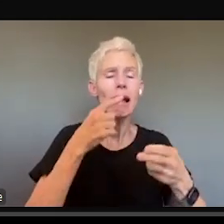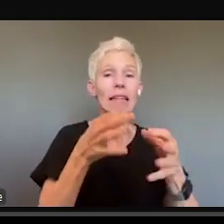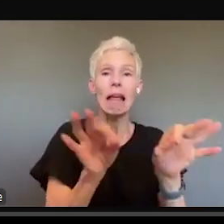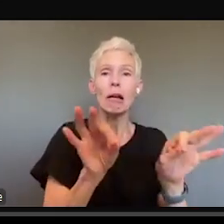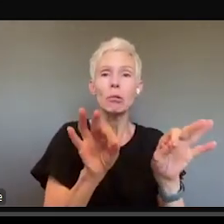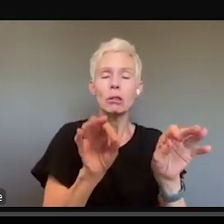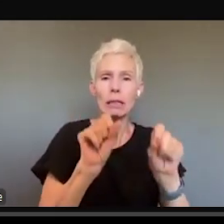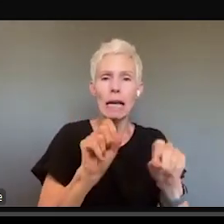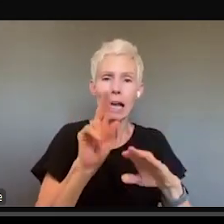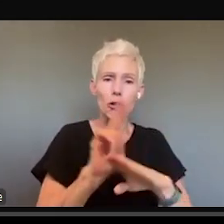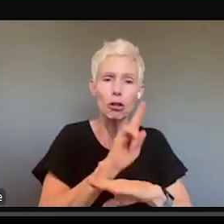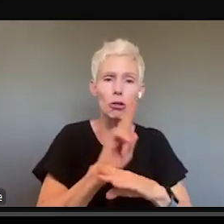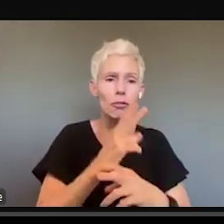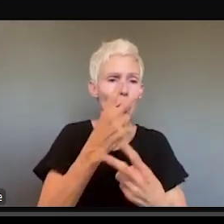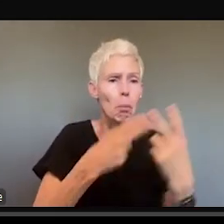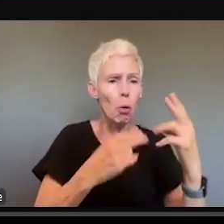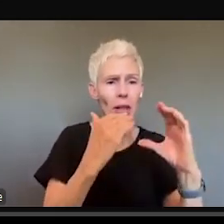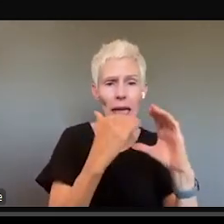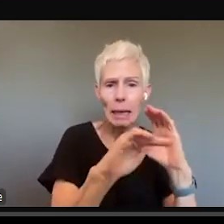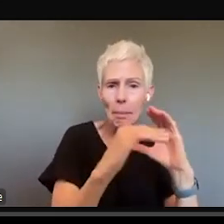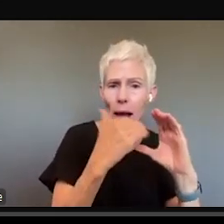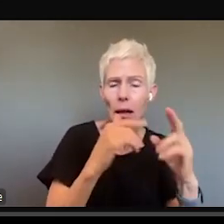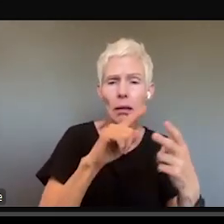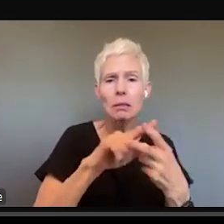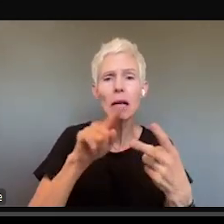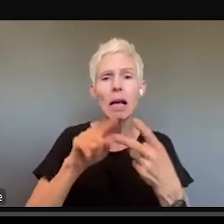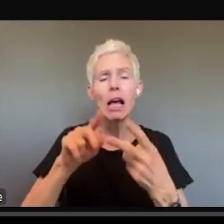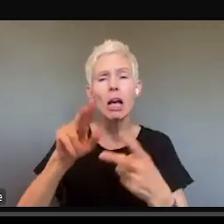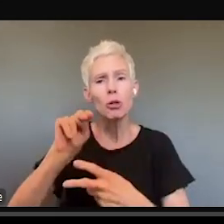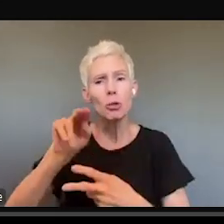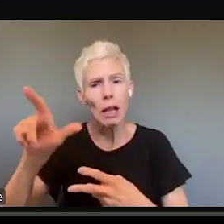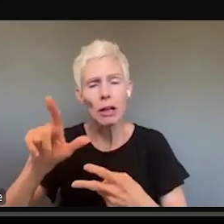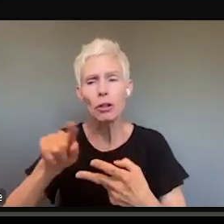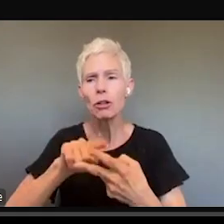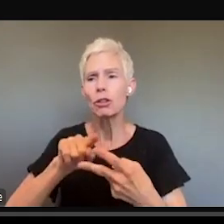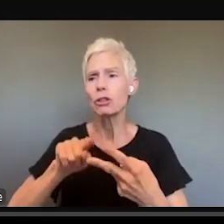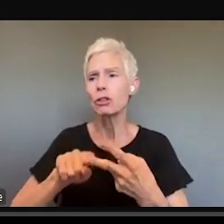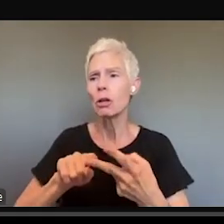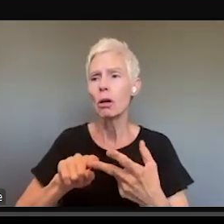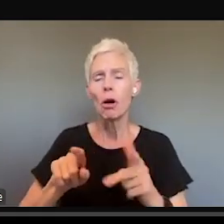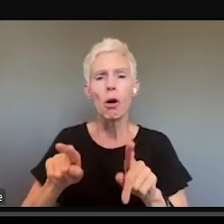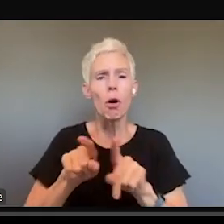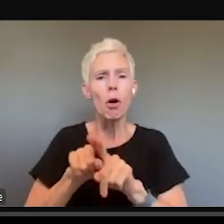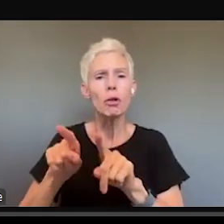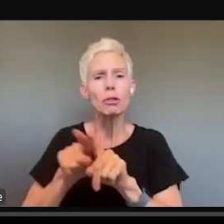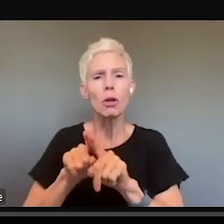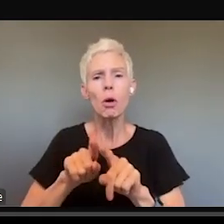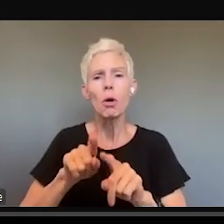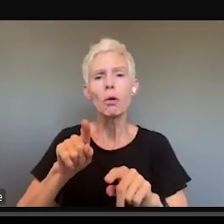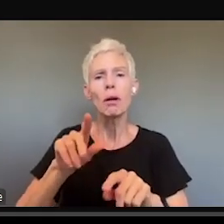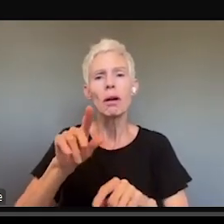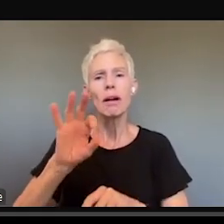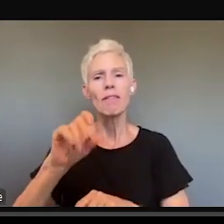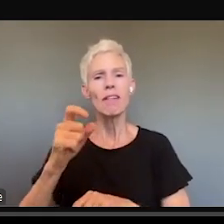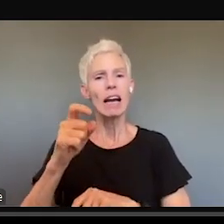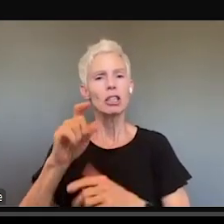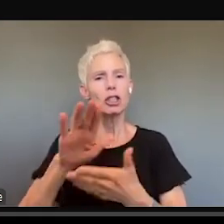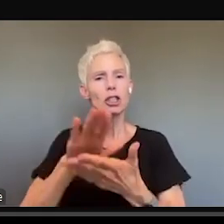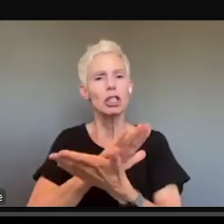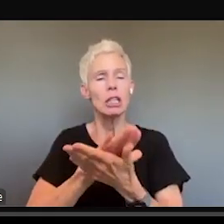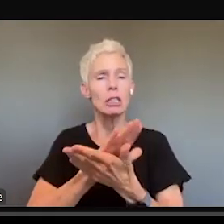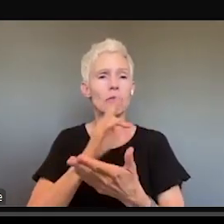be used both for emails and newsletters, and then fact sheets for